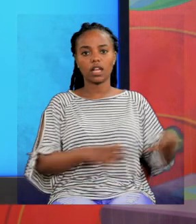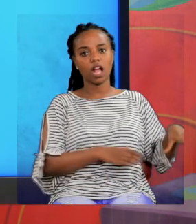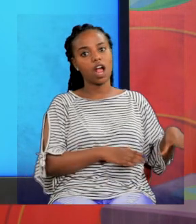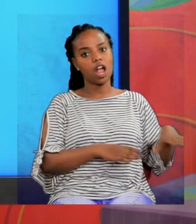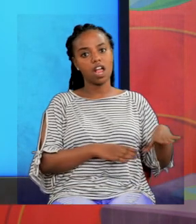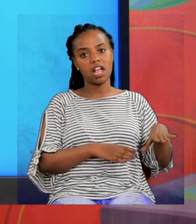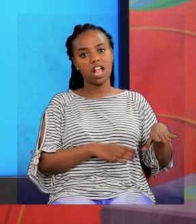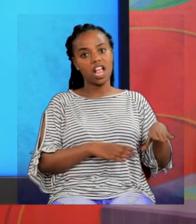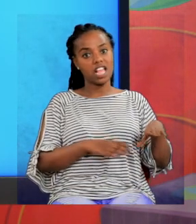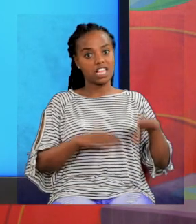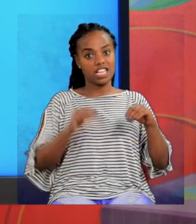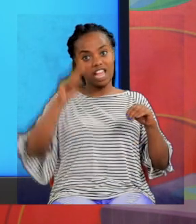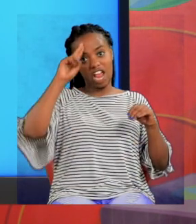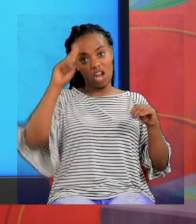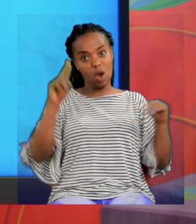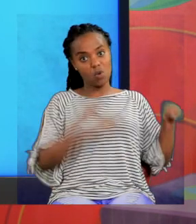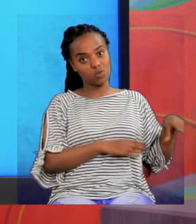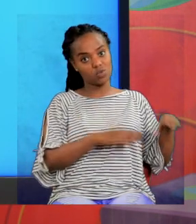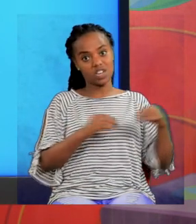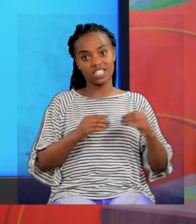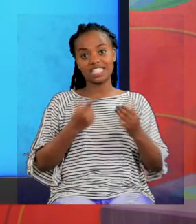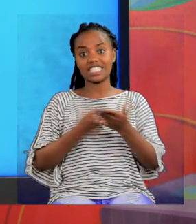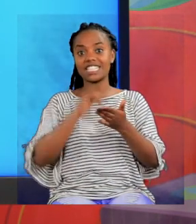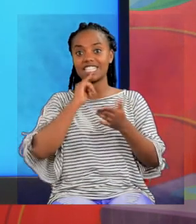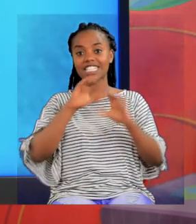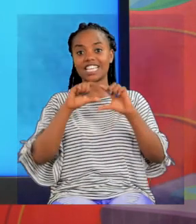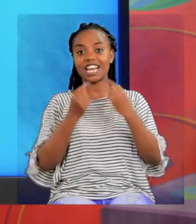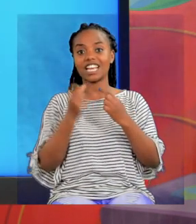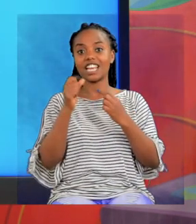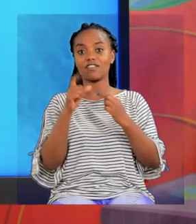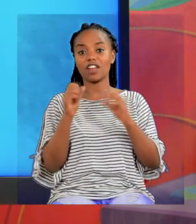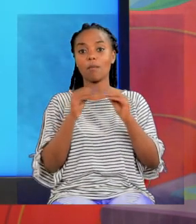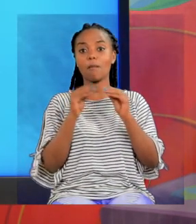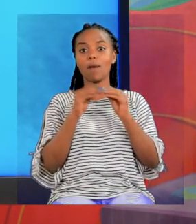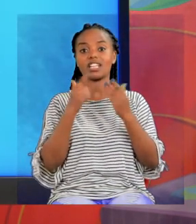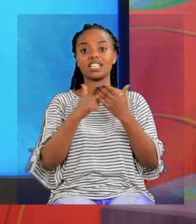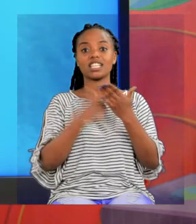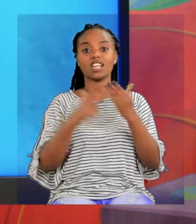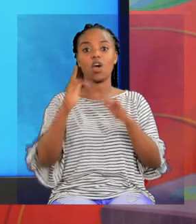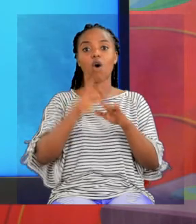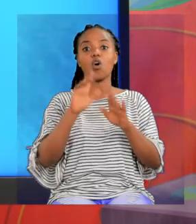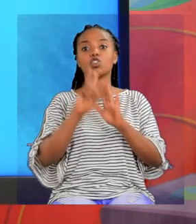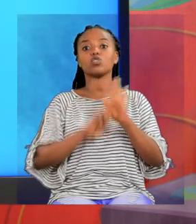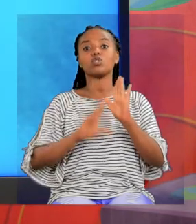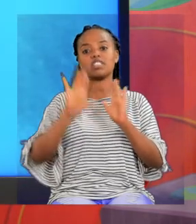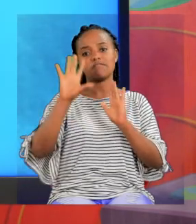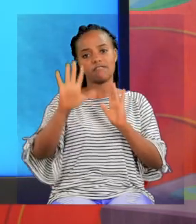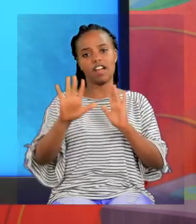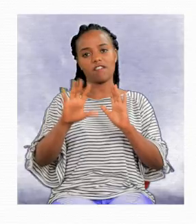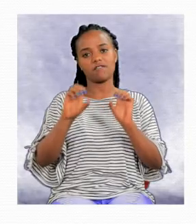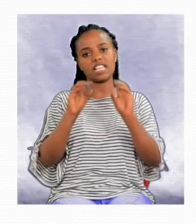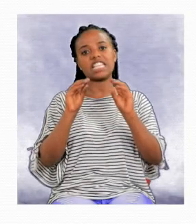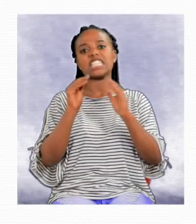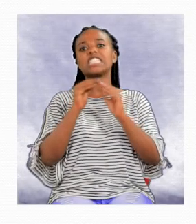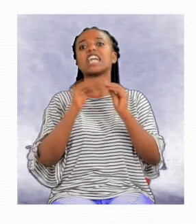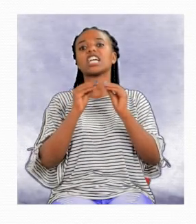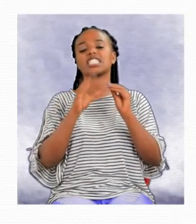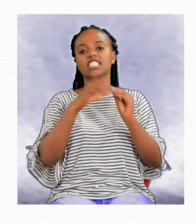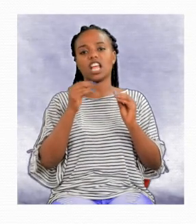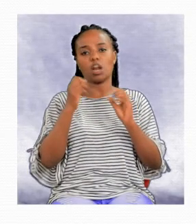Hello dear students, this is grade 11 mathematics lesson on unit 5, stuff 6 in probability.